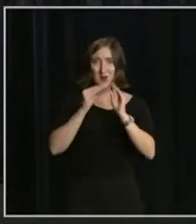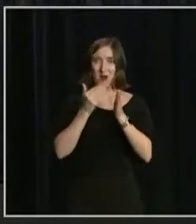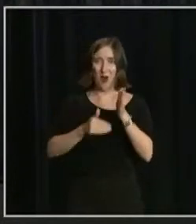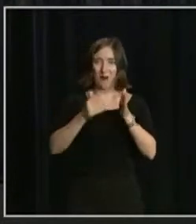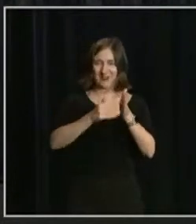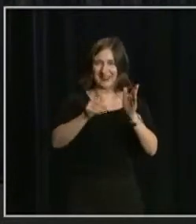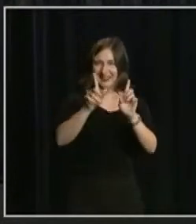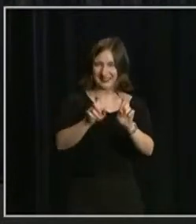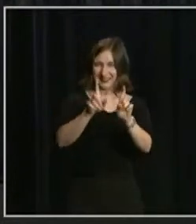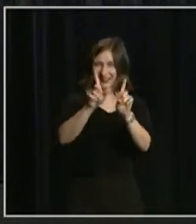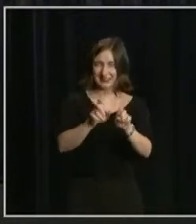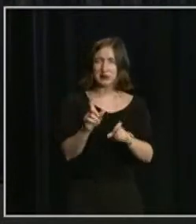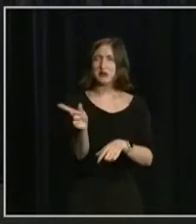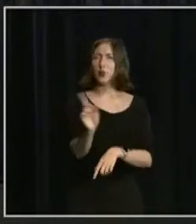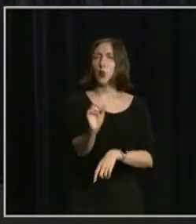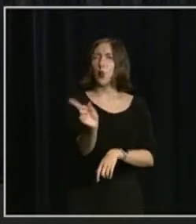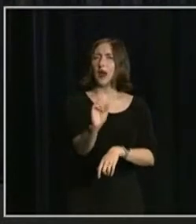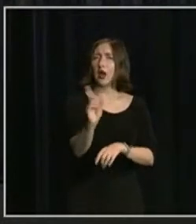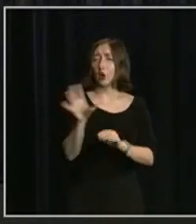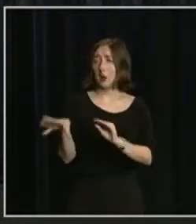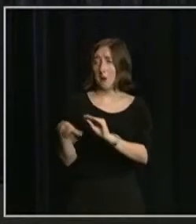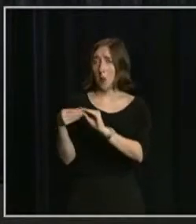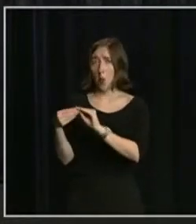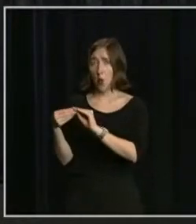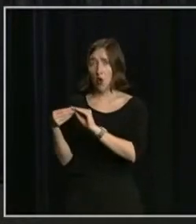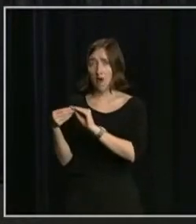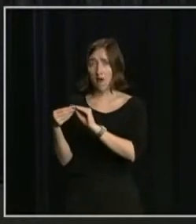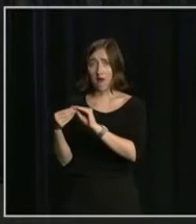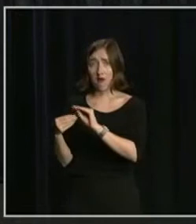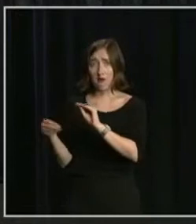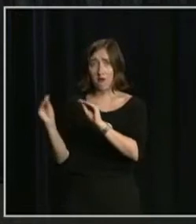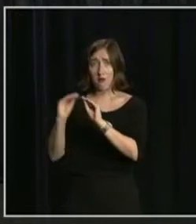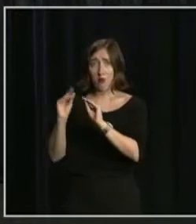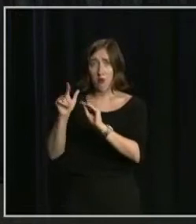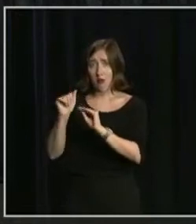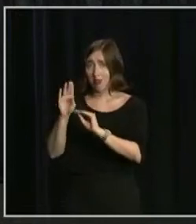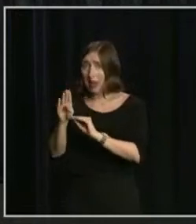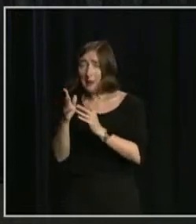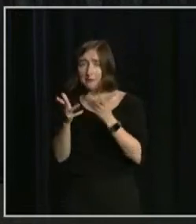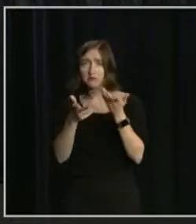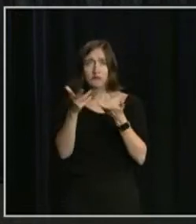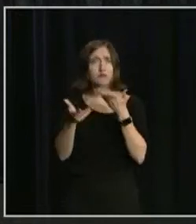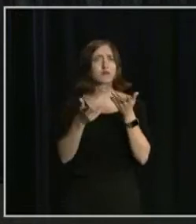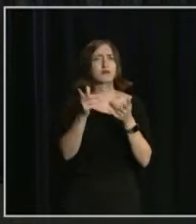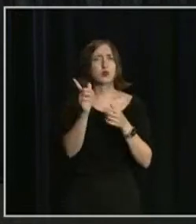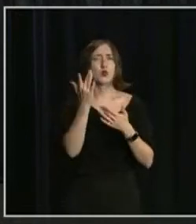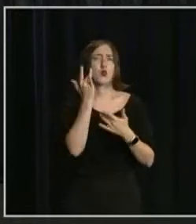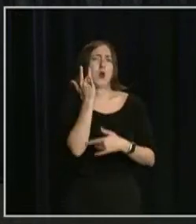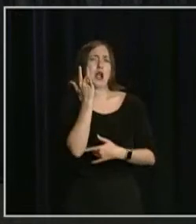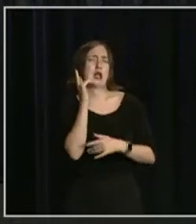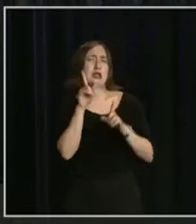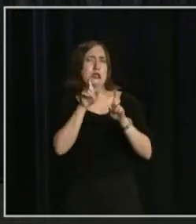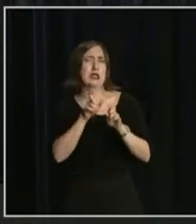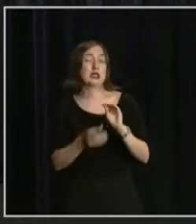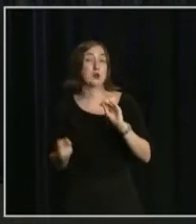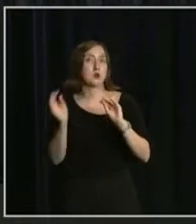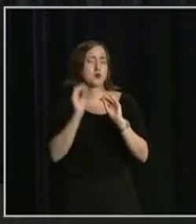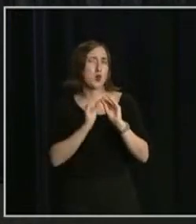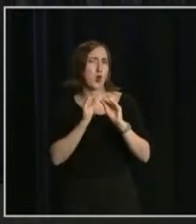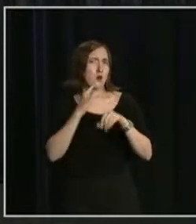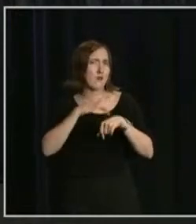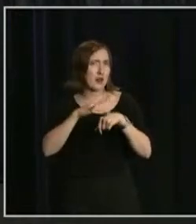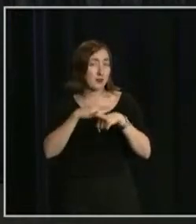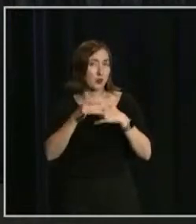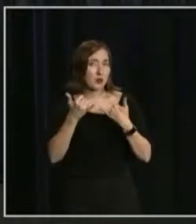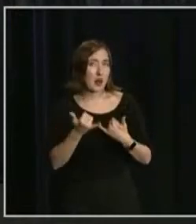is that increased testing coming from? Let me turn it to Claude to talk about testing availability. I